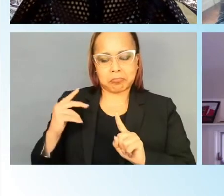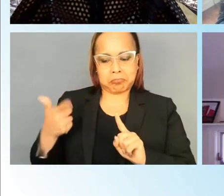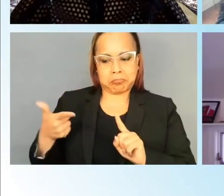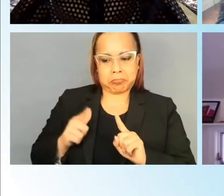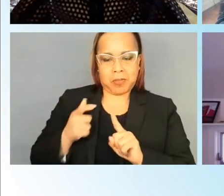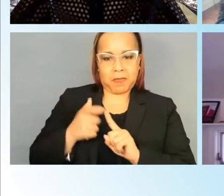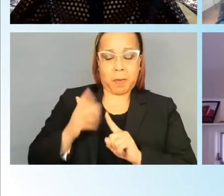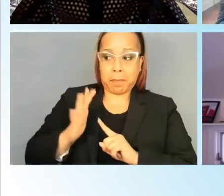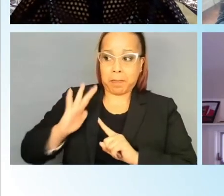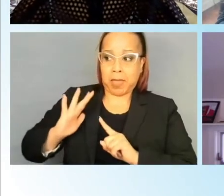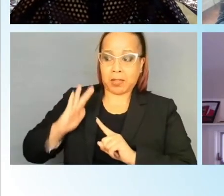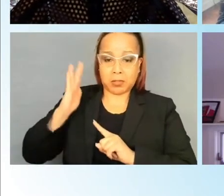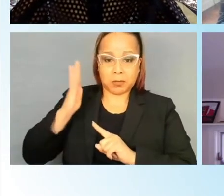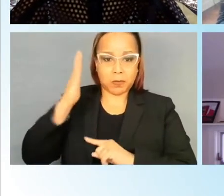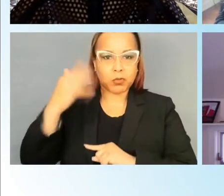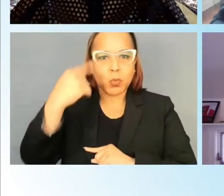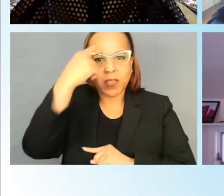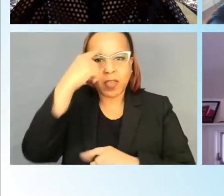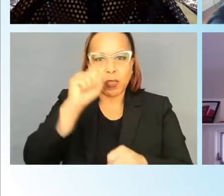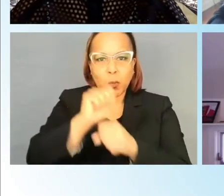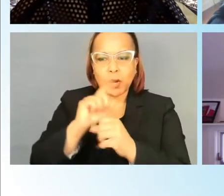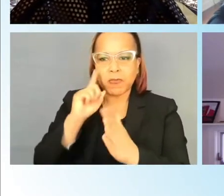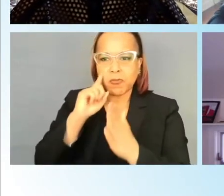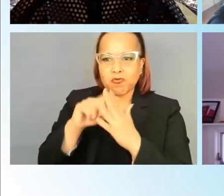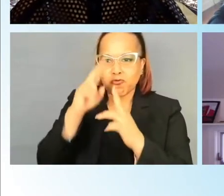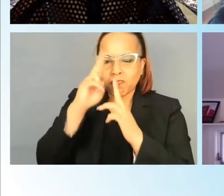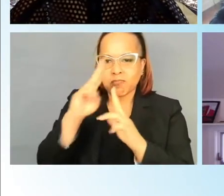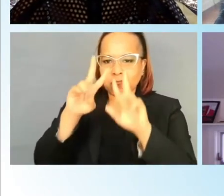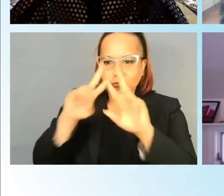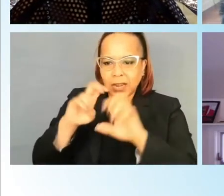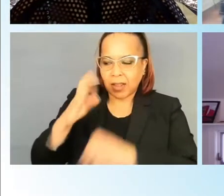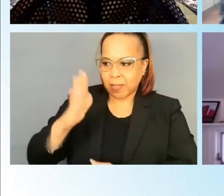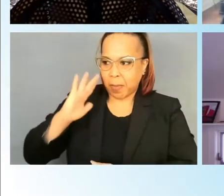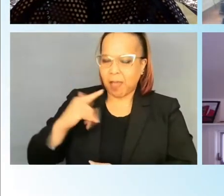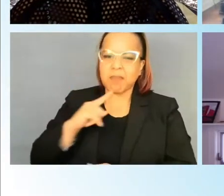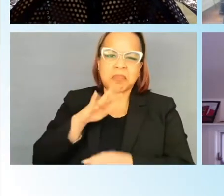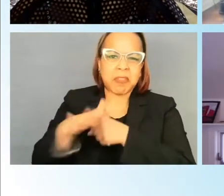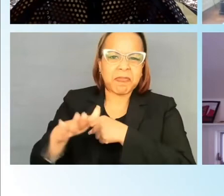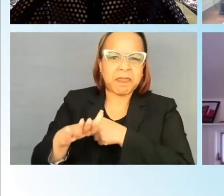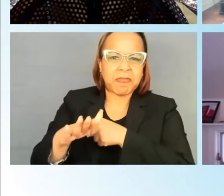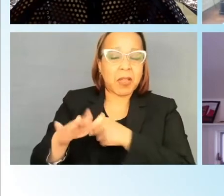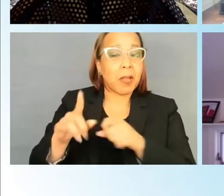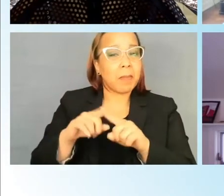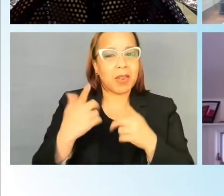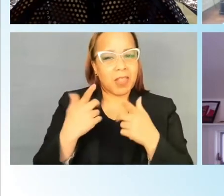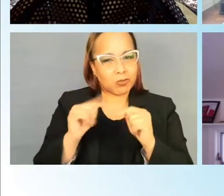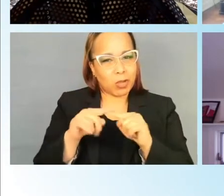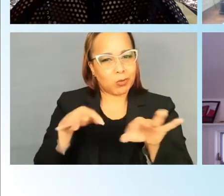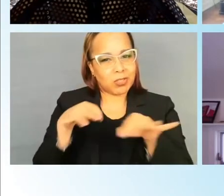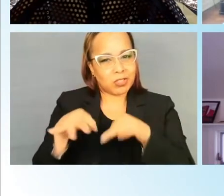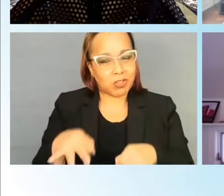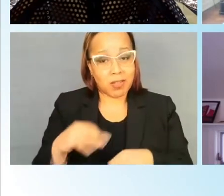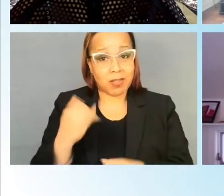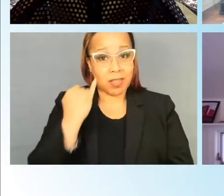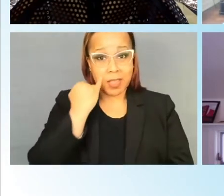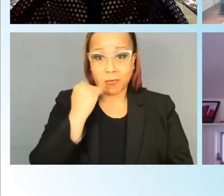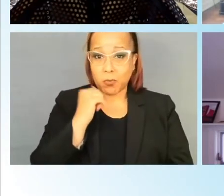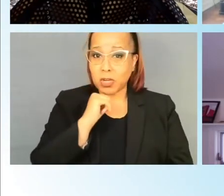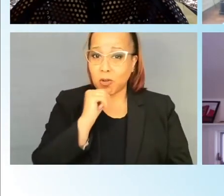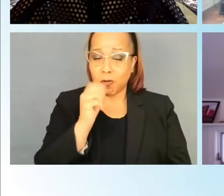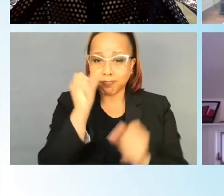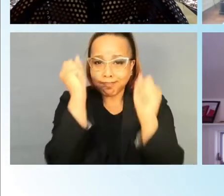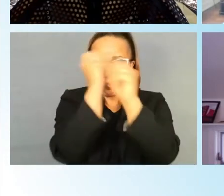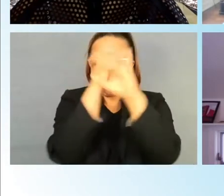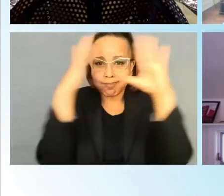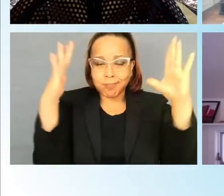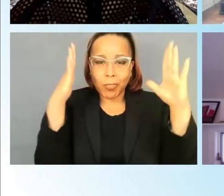often we think that the work of recognizing the past is enough. But as I tried to suggest, if we don't envision the future that we